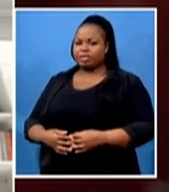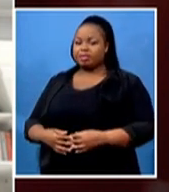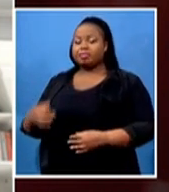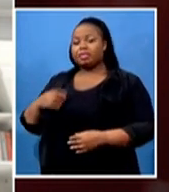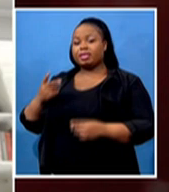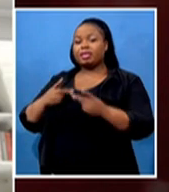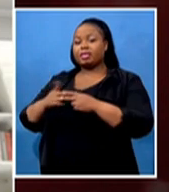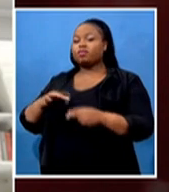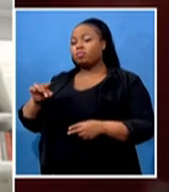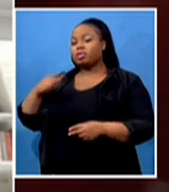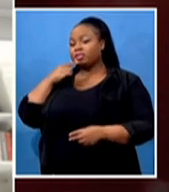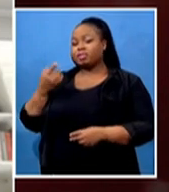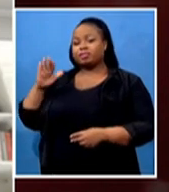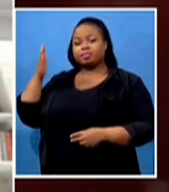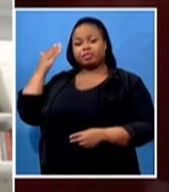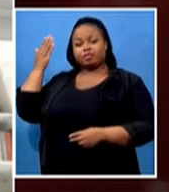you know,